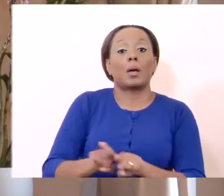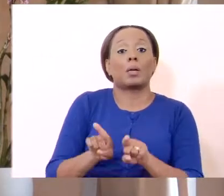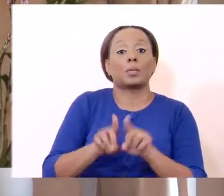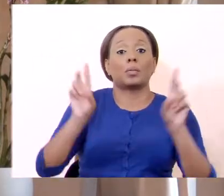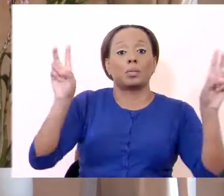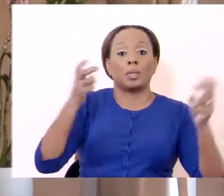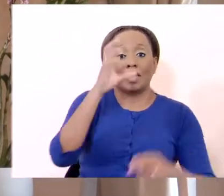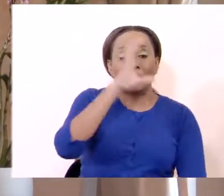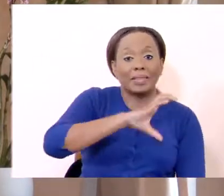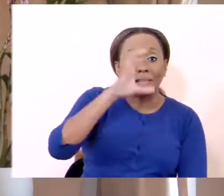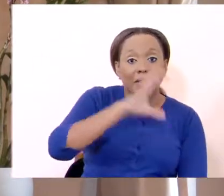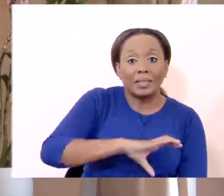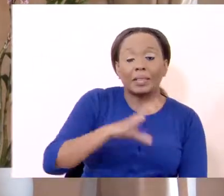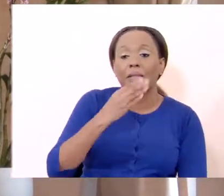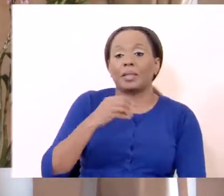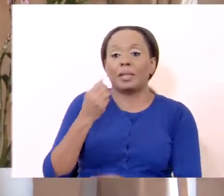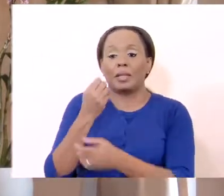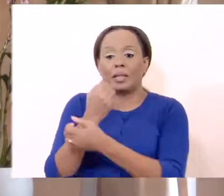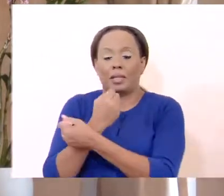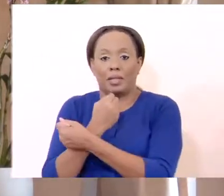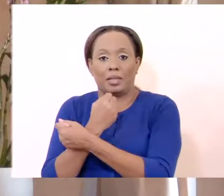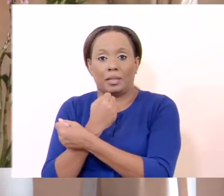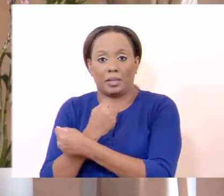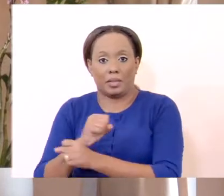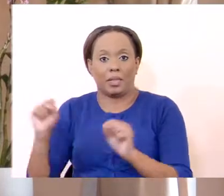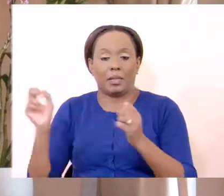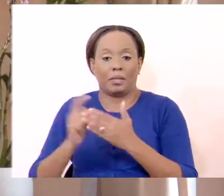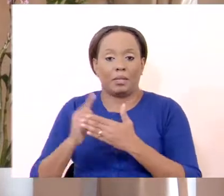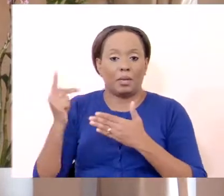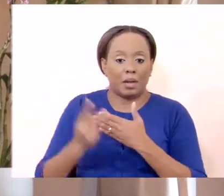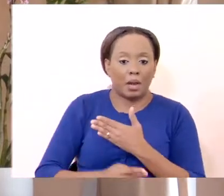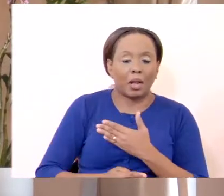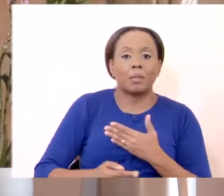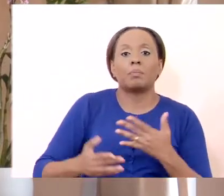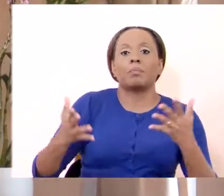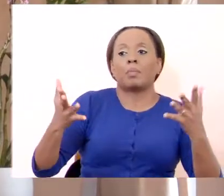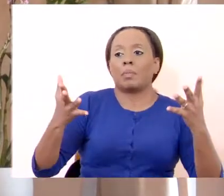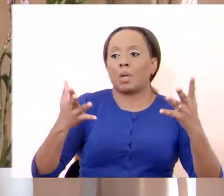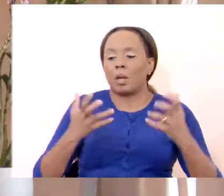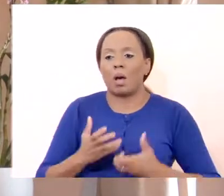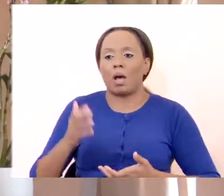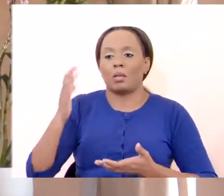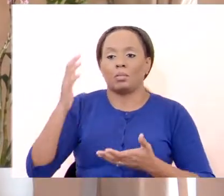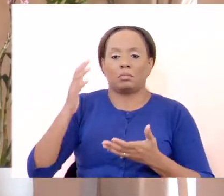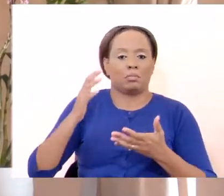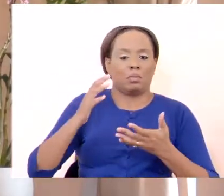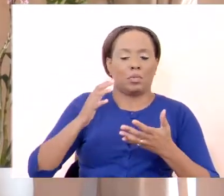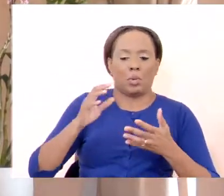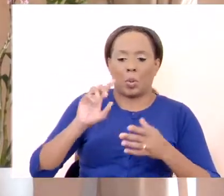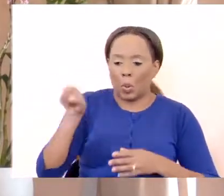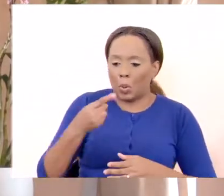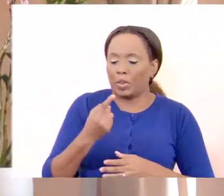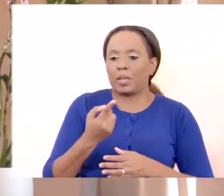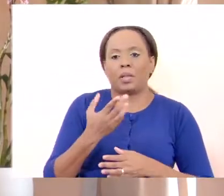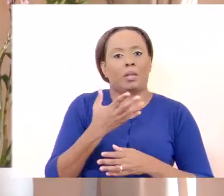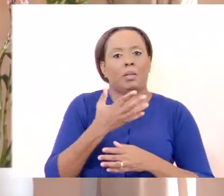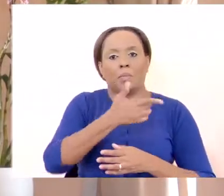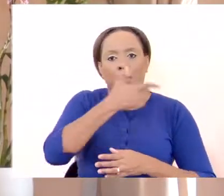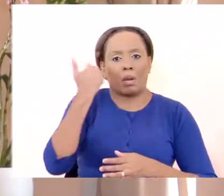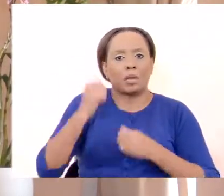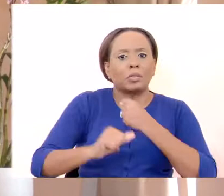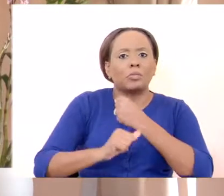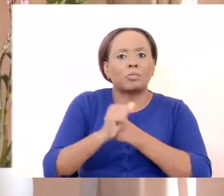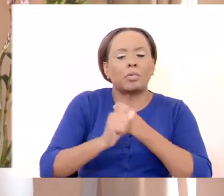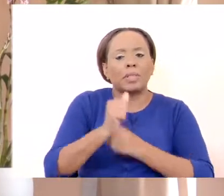and into places where they can be cared for and the risk to others reduced. I can only continue to